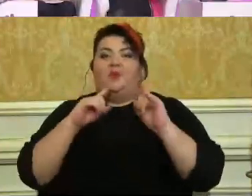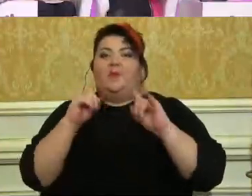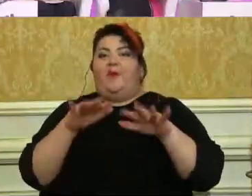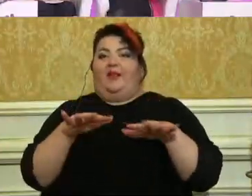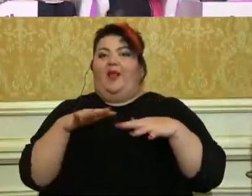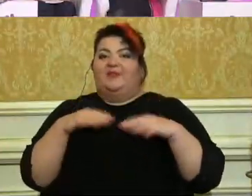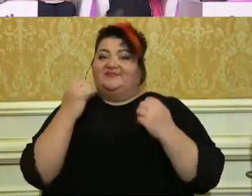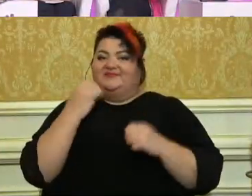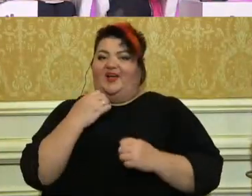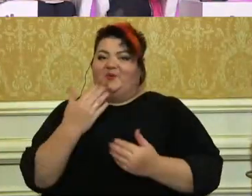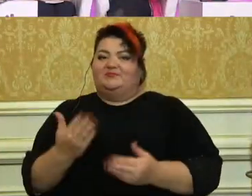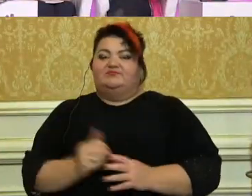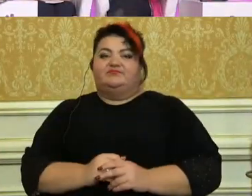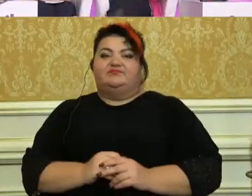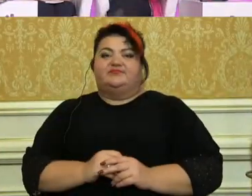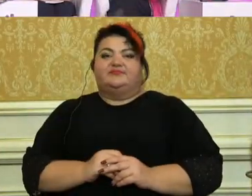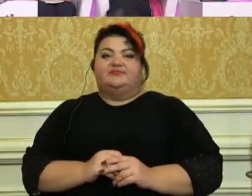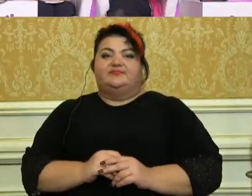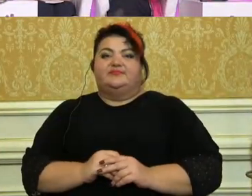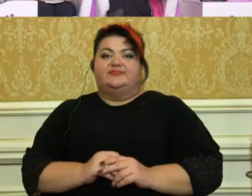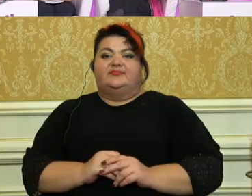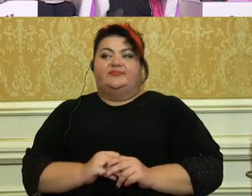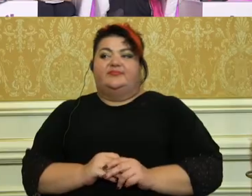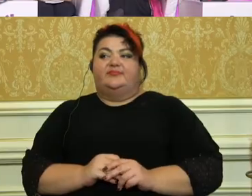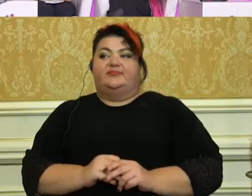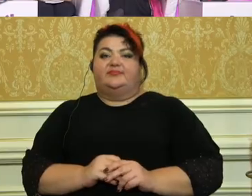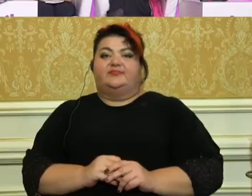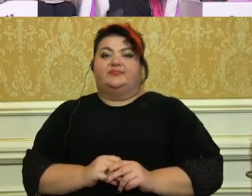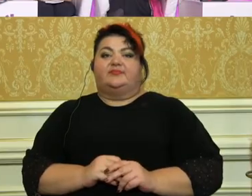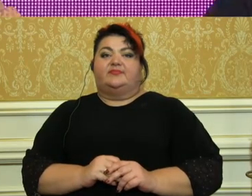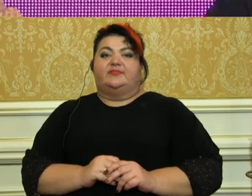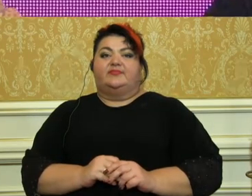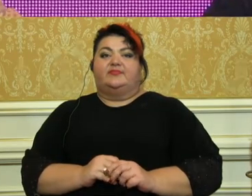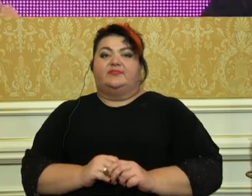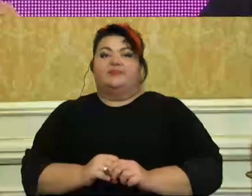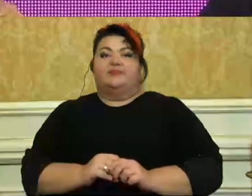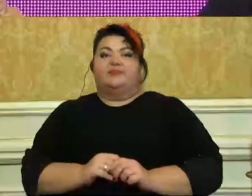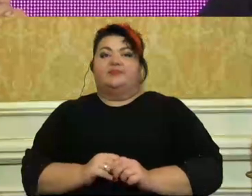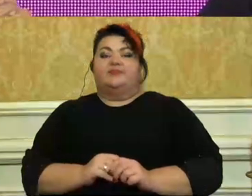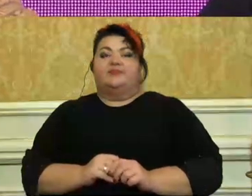this 38 at least percent in our parliament? Thank you in advance.